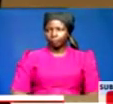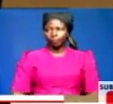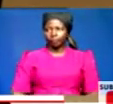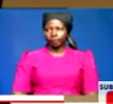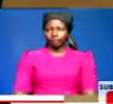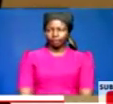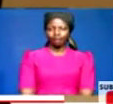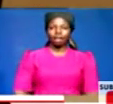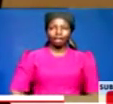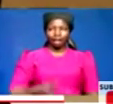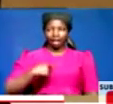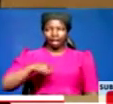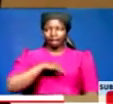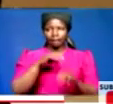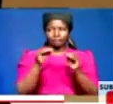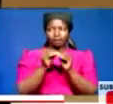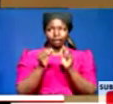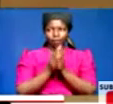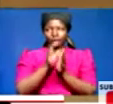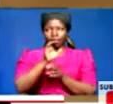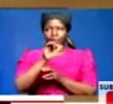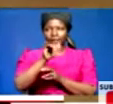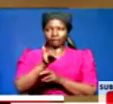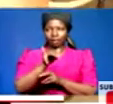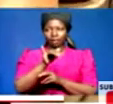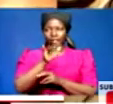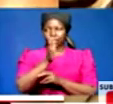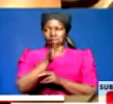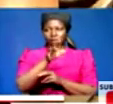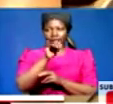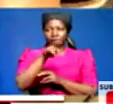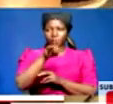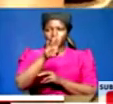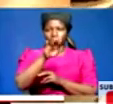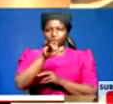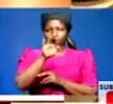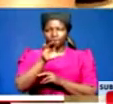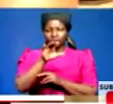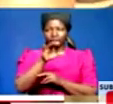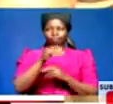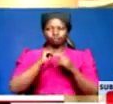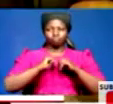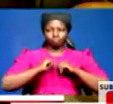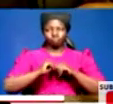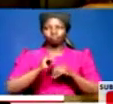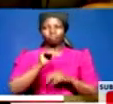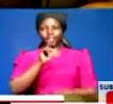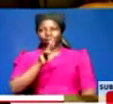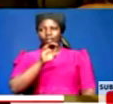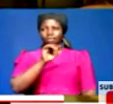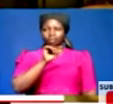We caught up with Clay Republic Commercial Director Nyambura Ndungu, who narrates the birth of the idea to produce and sell